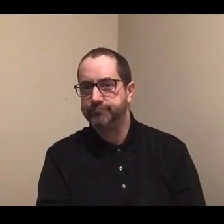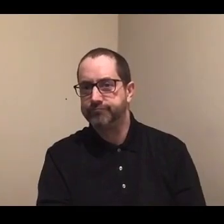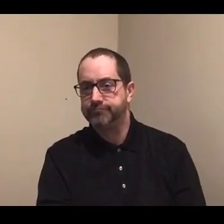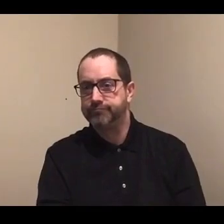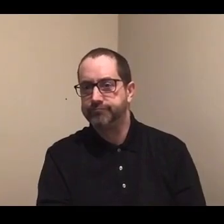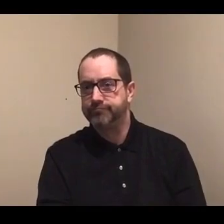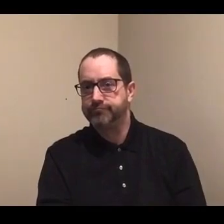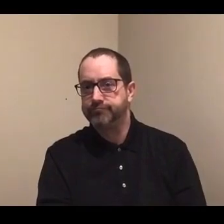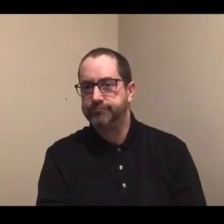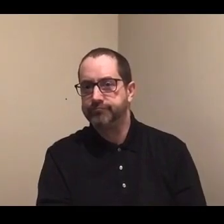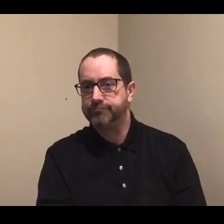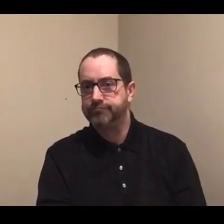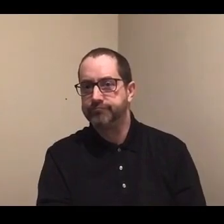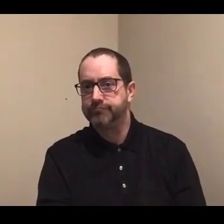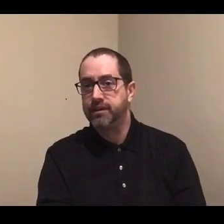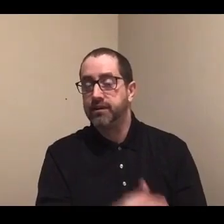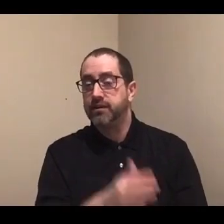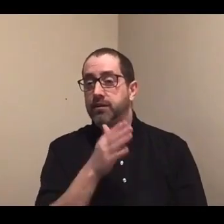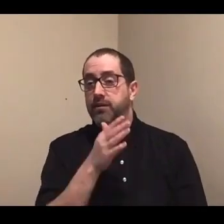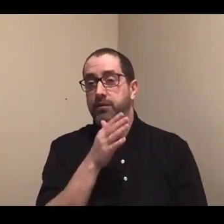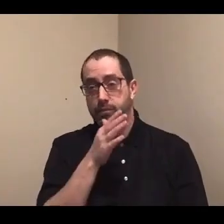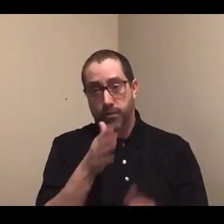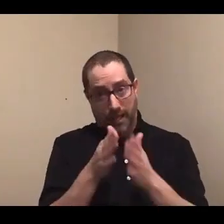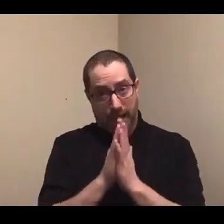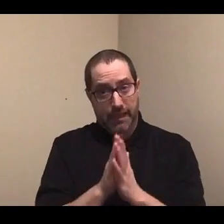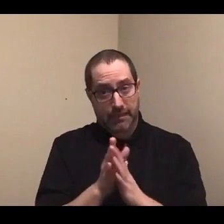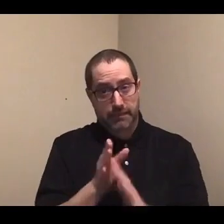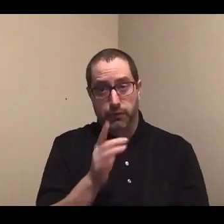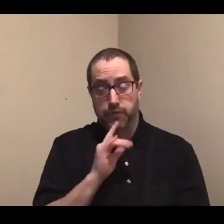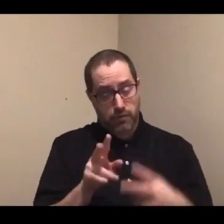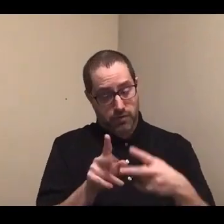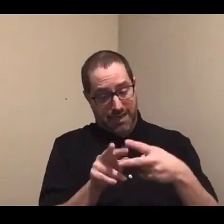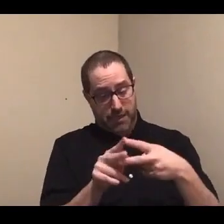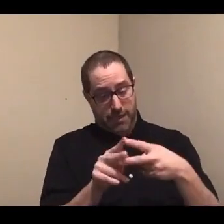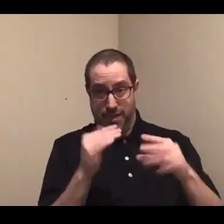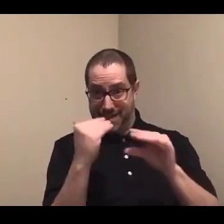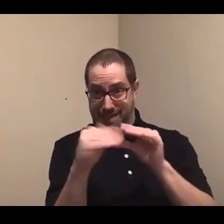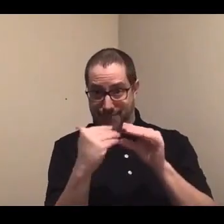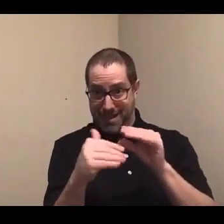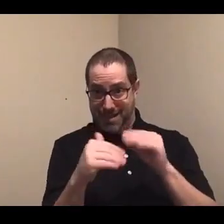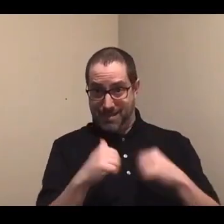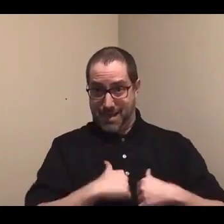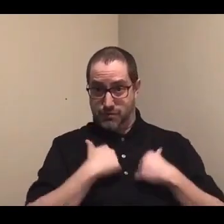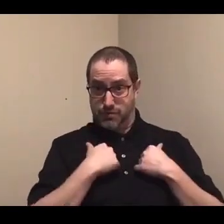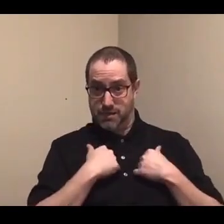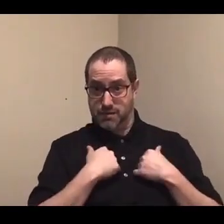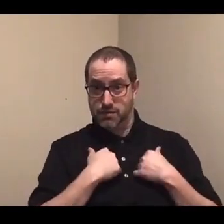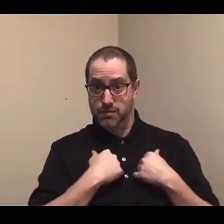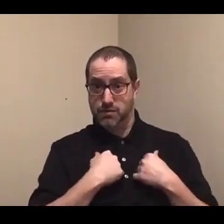We are asking to either enter in email address